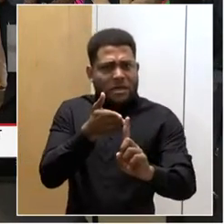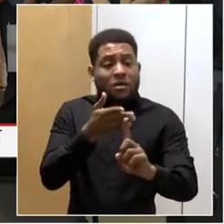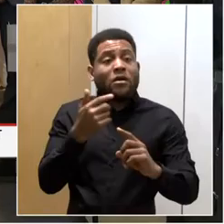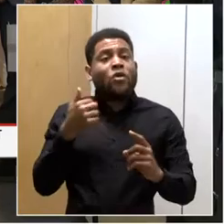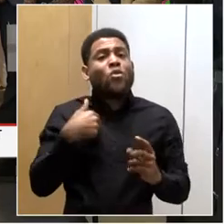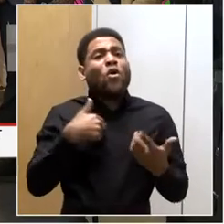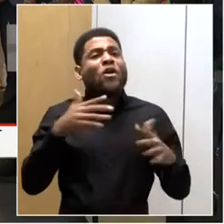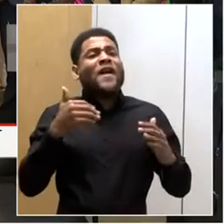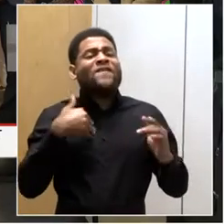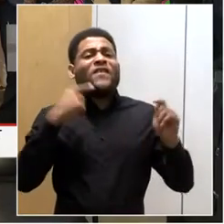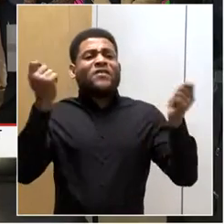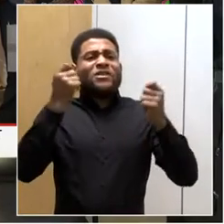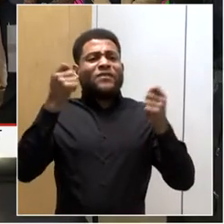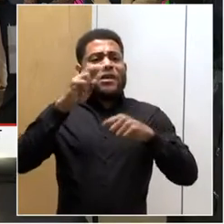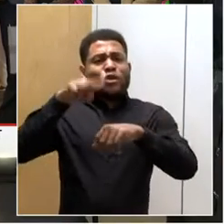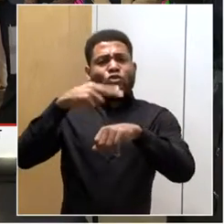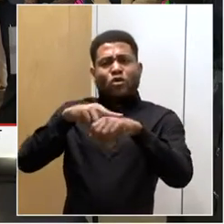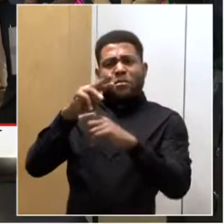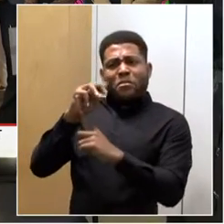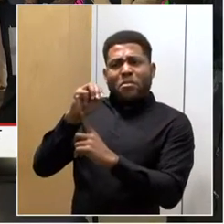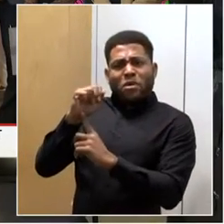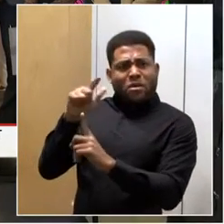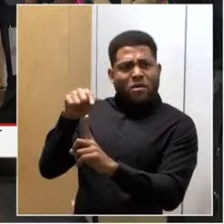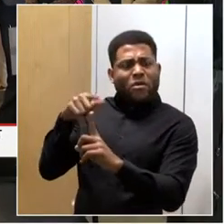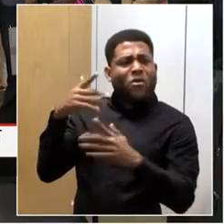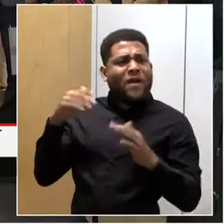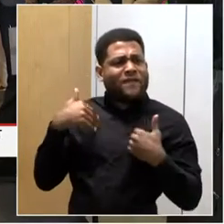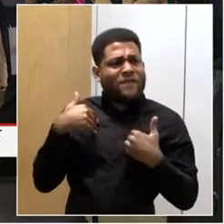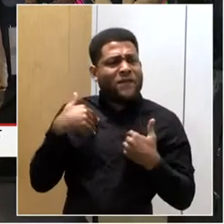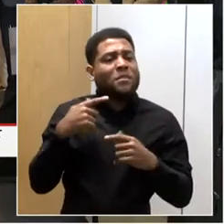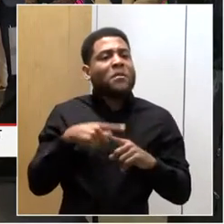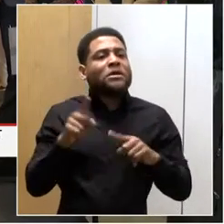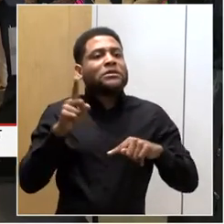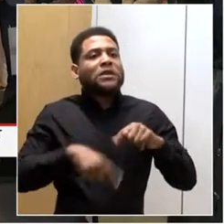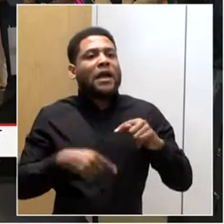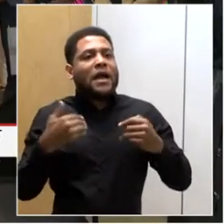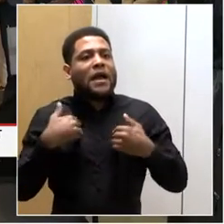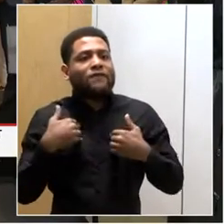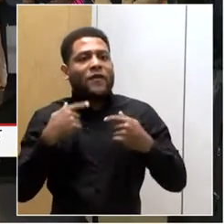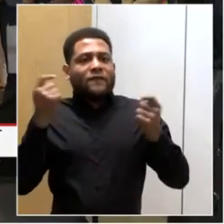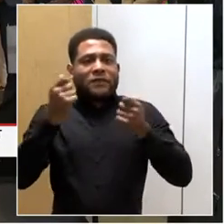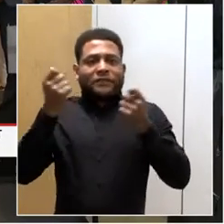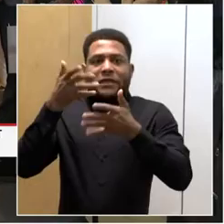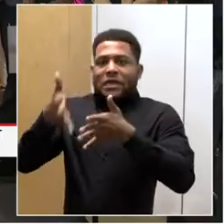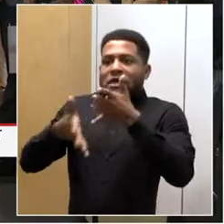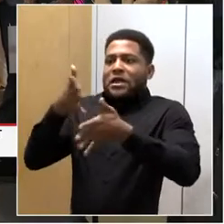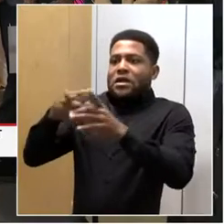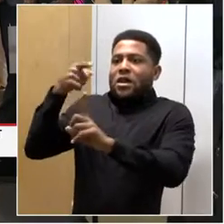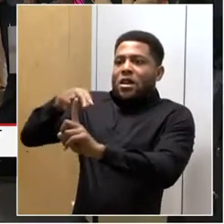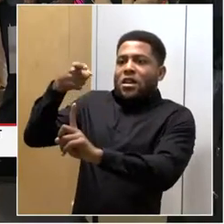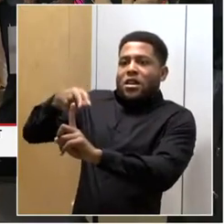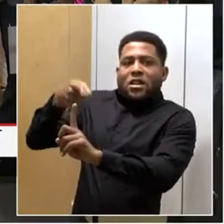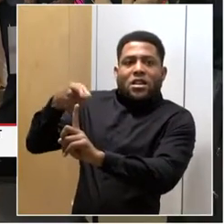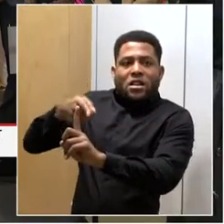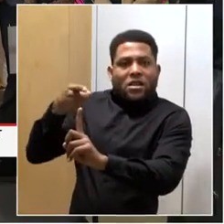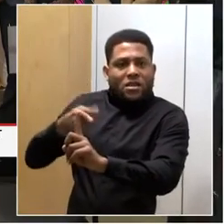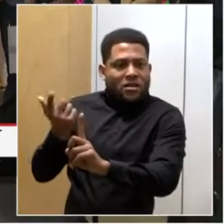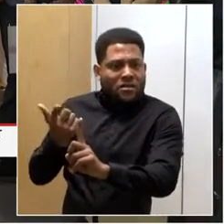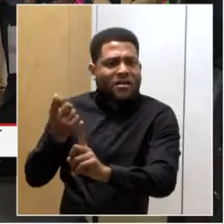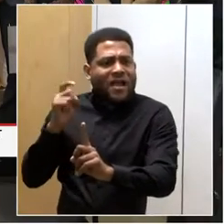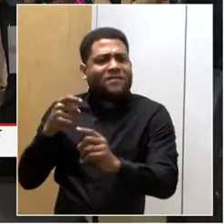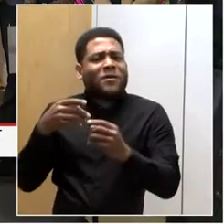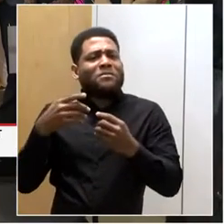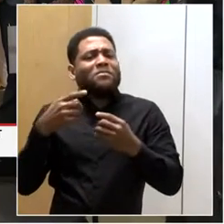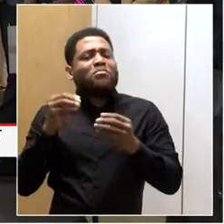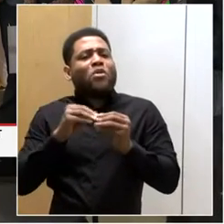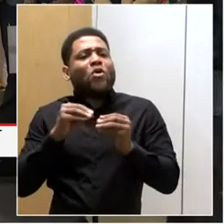really withstand that kind of wear and tear. And so Pennsylvania Avenue becomes the more logical place to host big events like that. a bunch